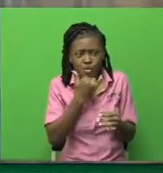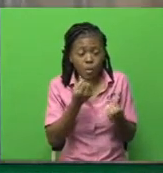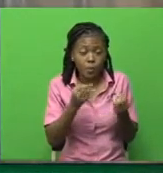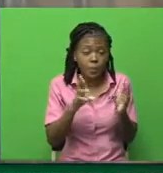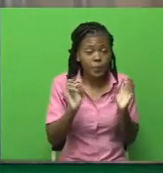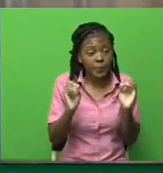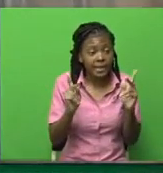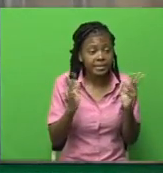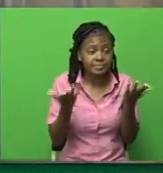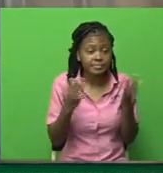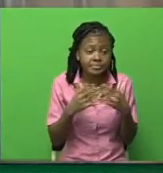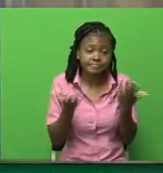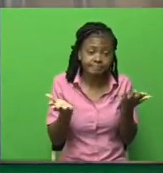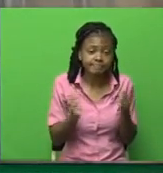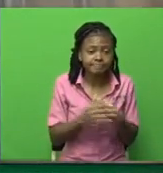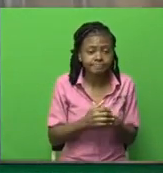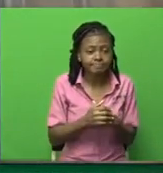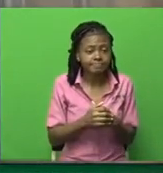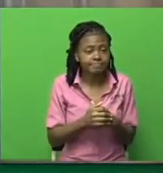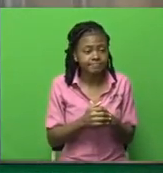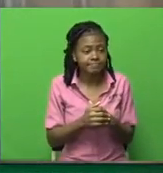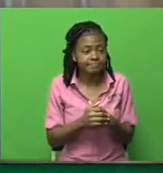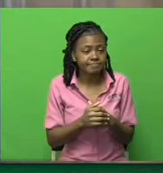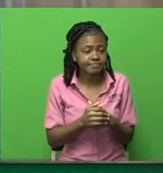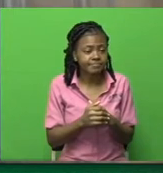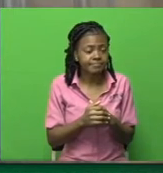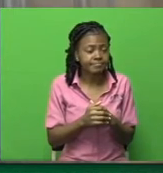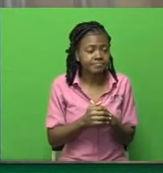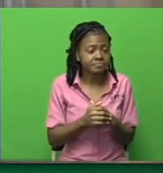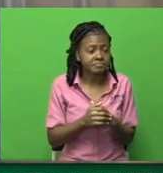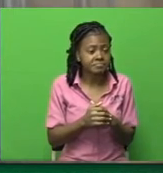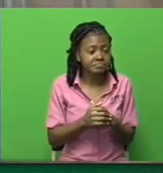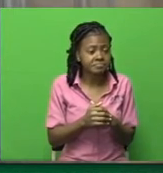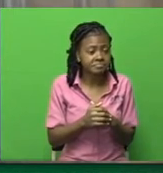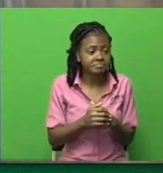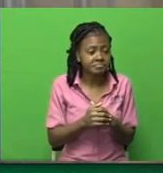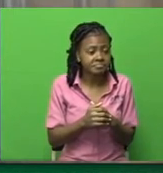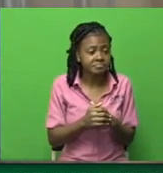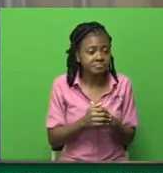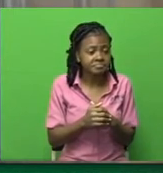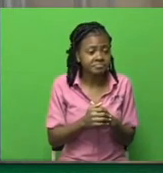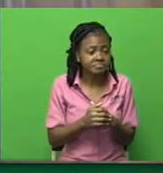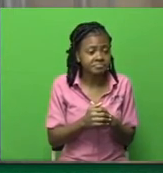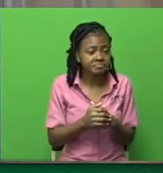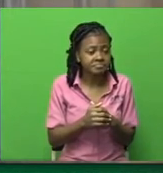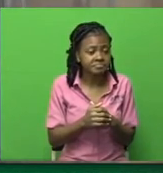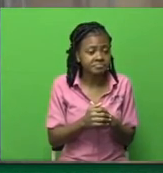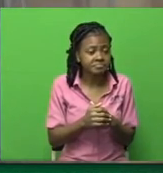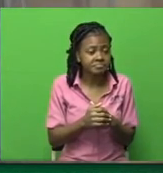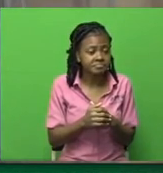I can't friends any church I'm sure maybe some of the other let's let's get on with it